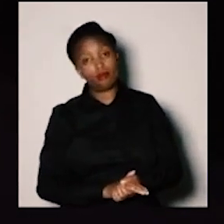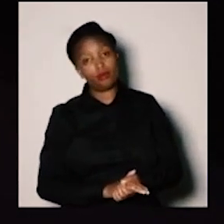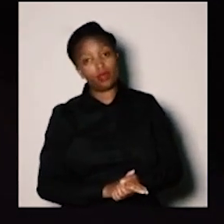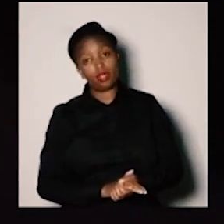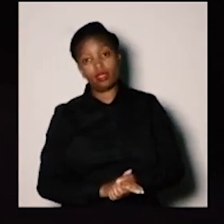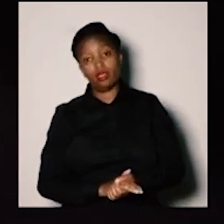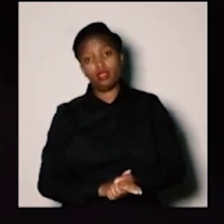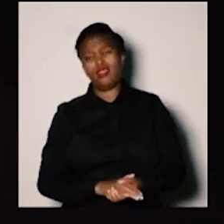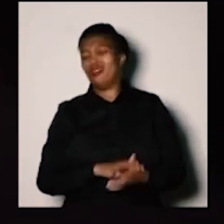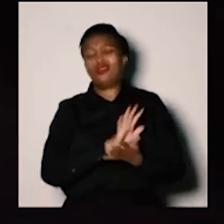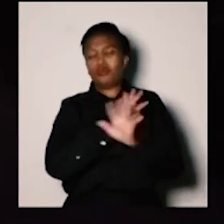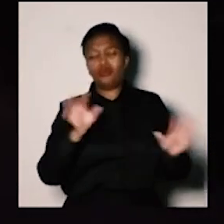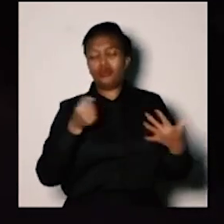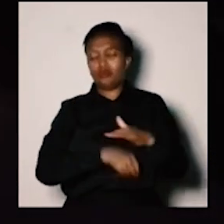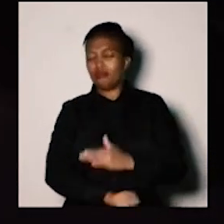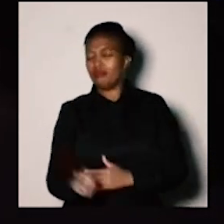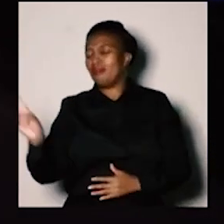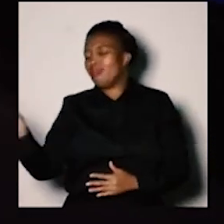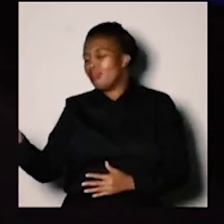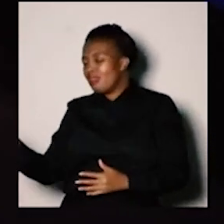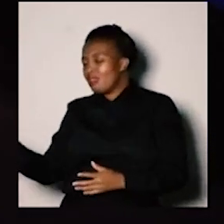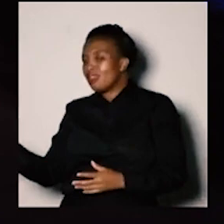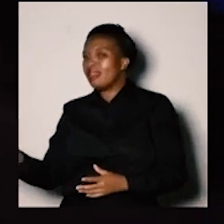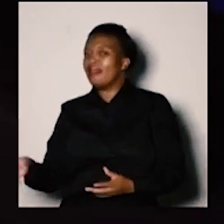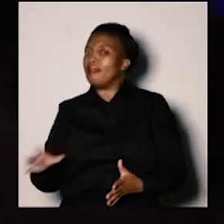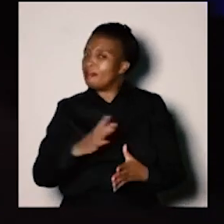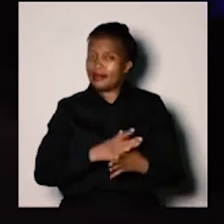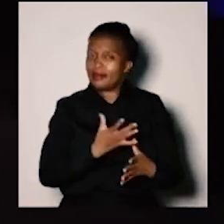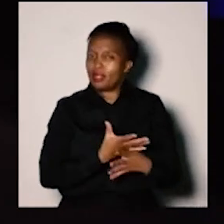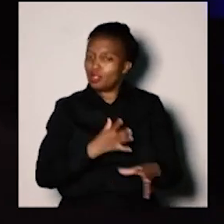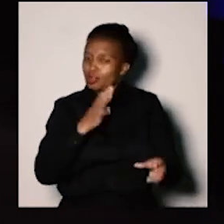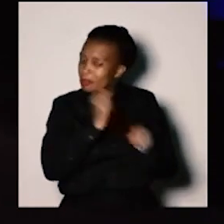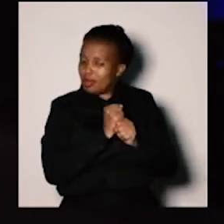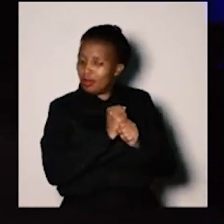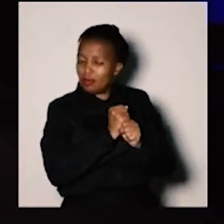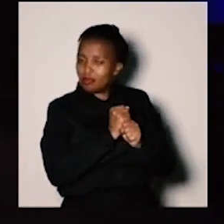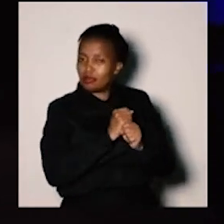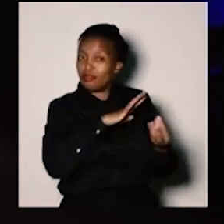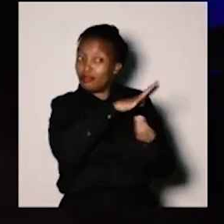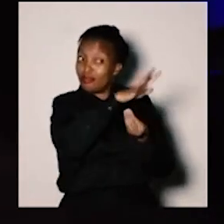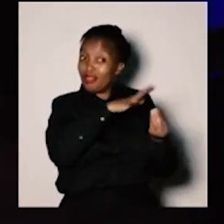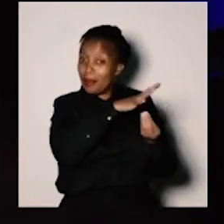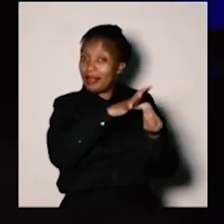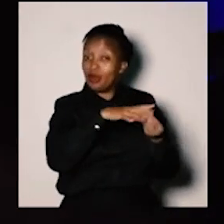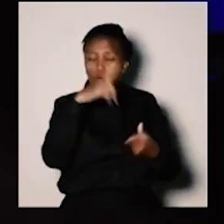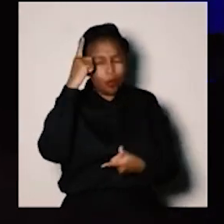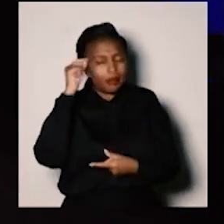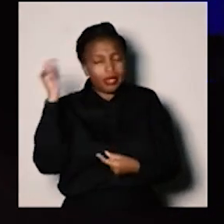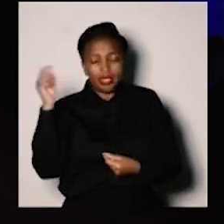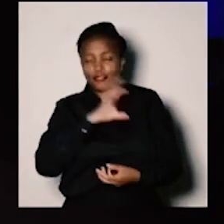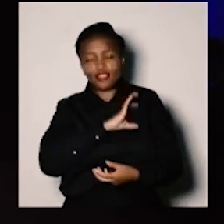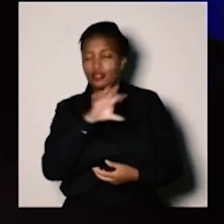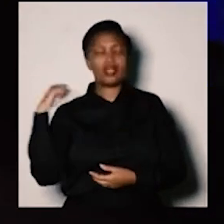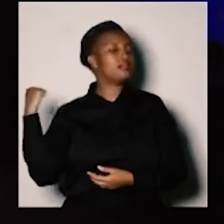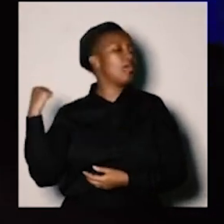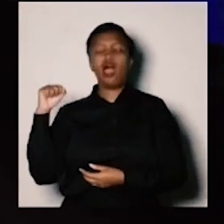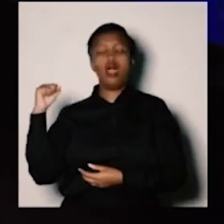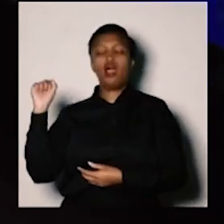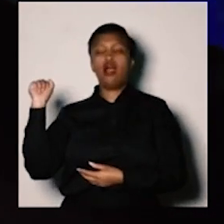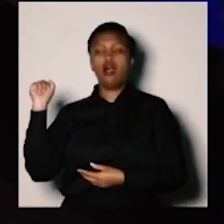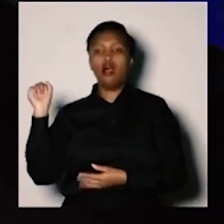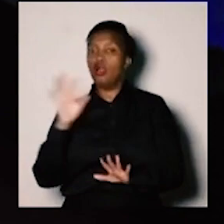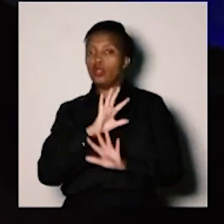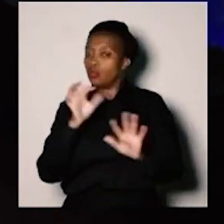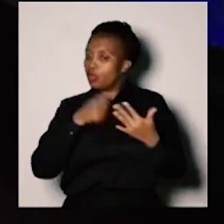You don't become born again by being born in a Christian family. Don't kid yourself. You don't get born